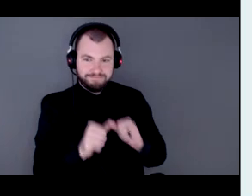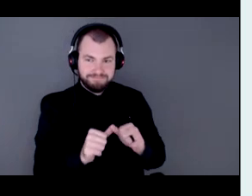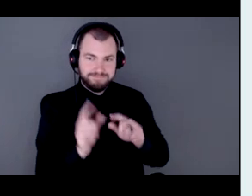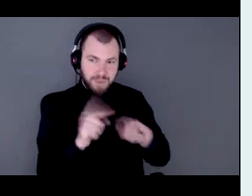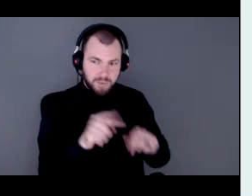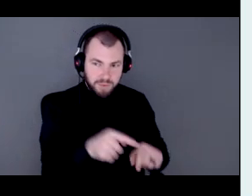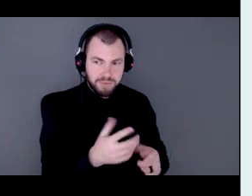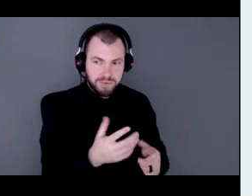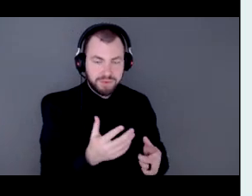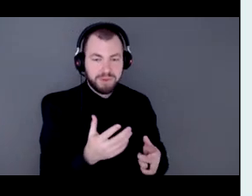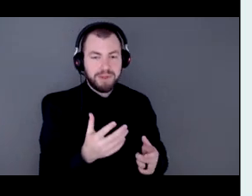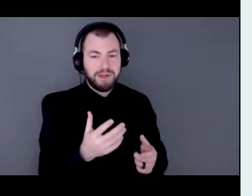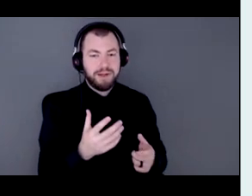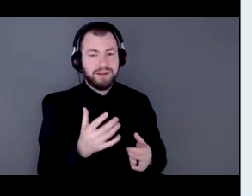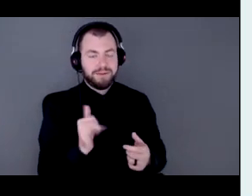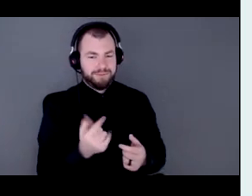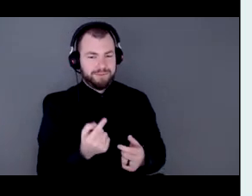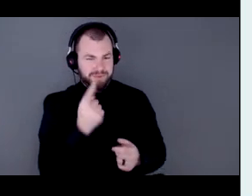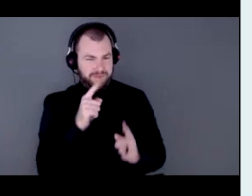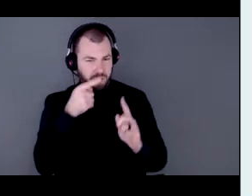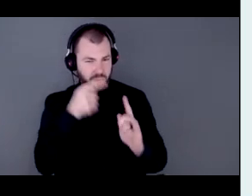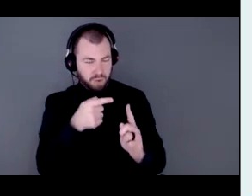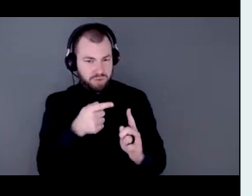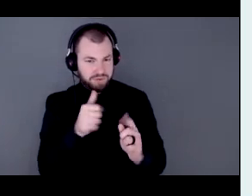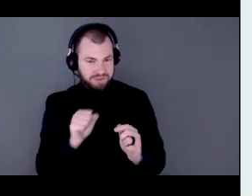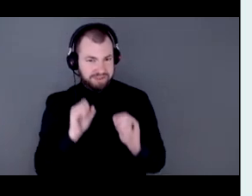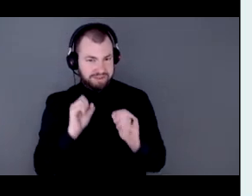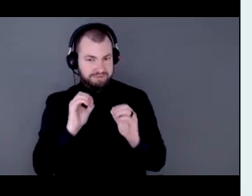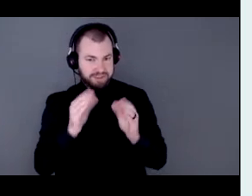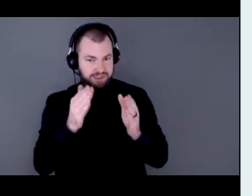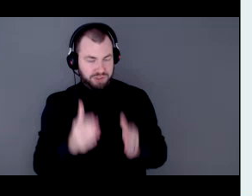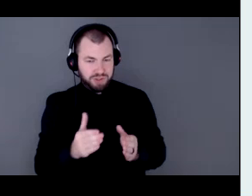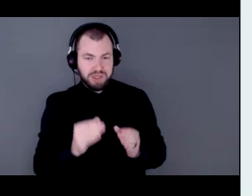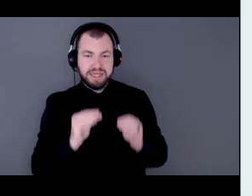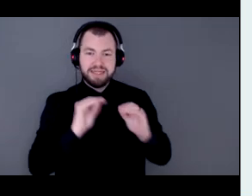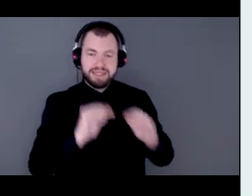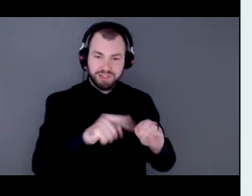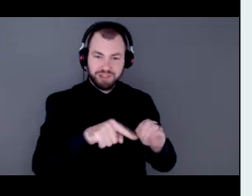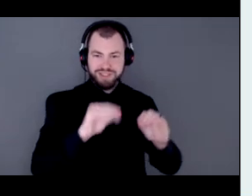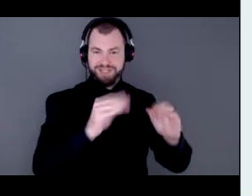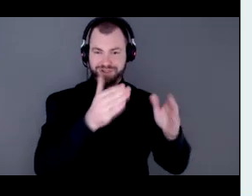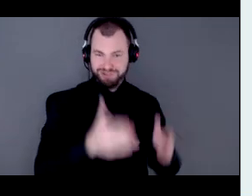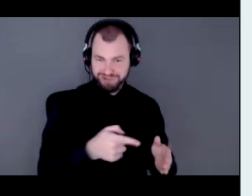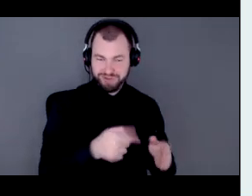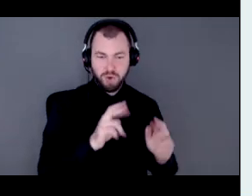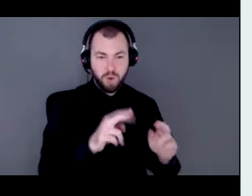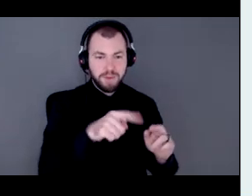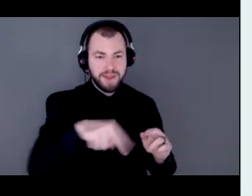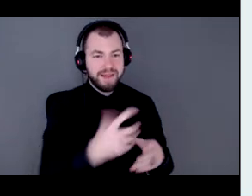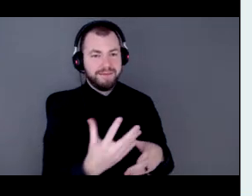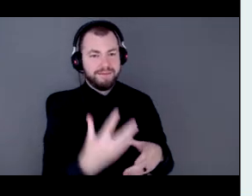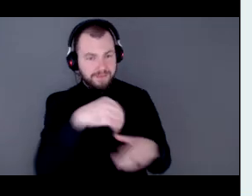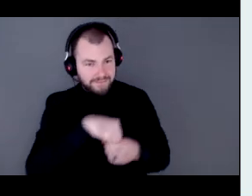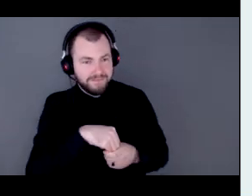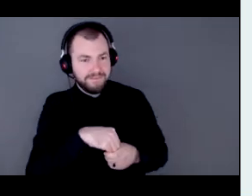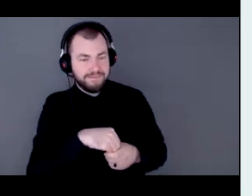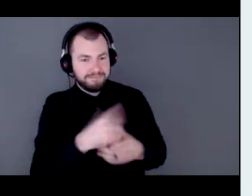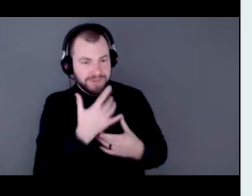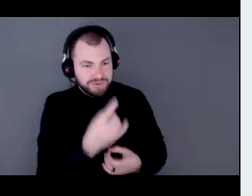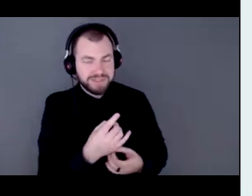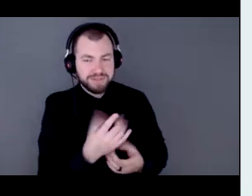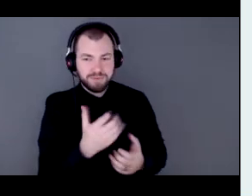goals, is, you know, as educators, as teaching teachers, and hoping they get involved and want to continue the program. But as long as we have